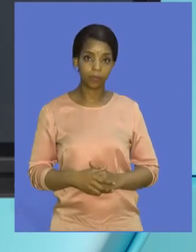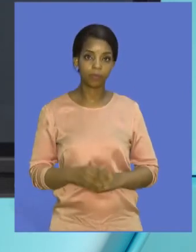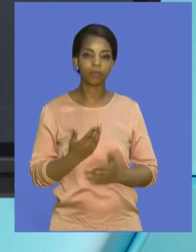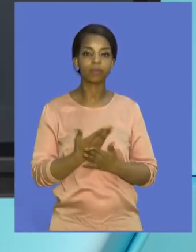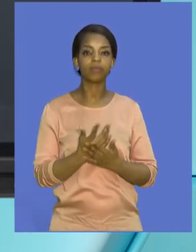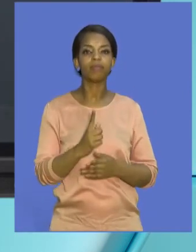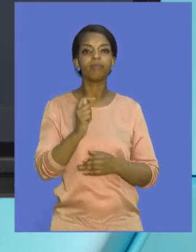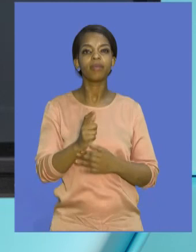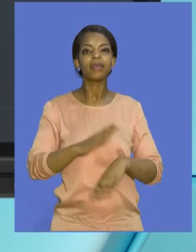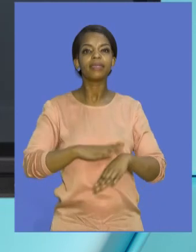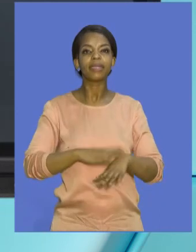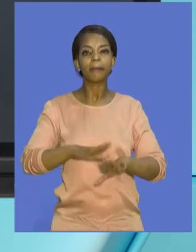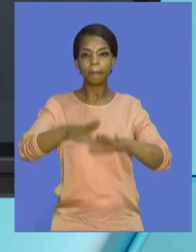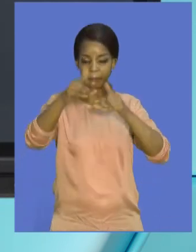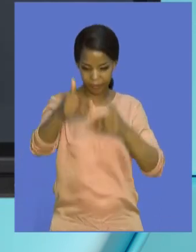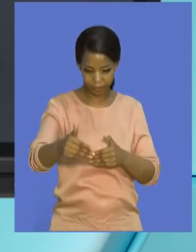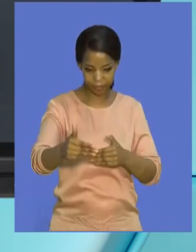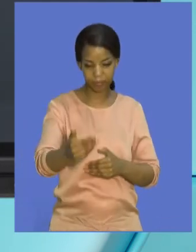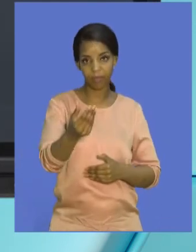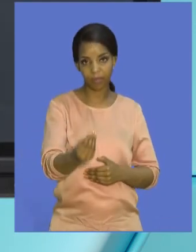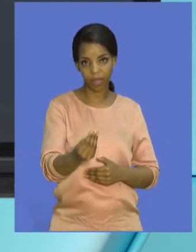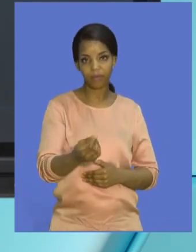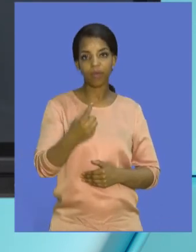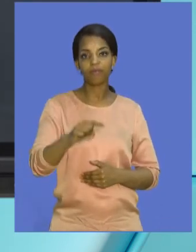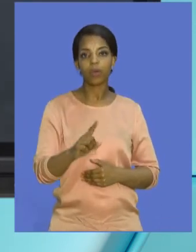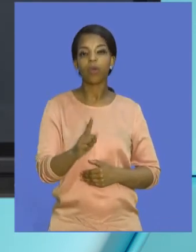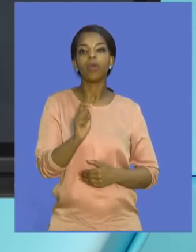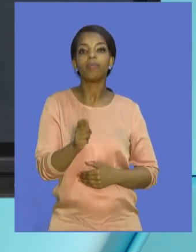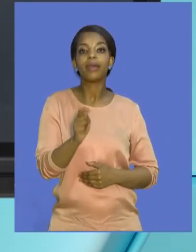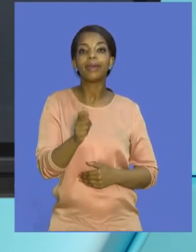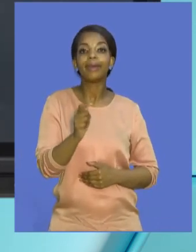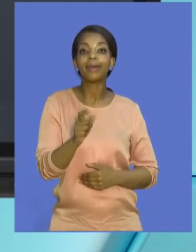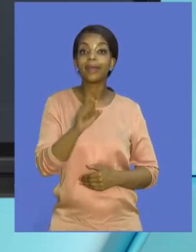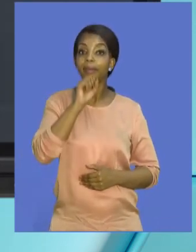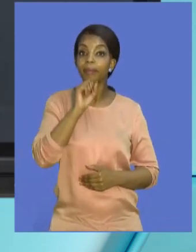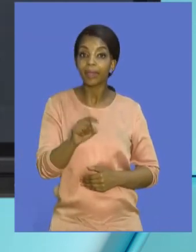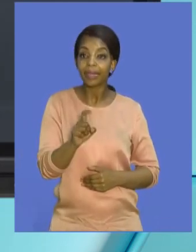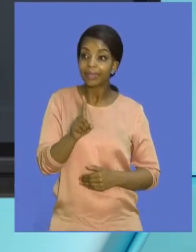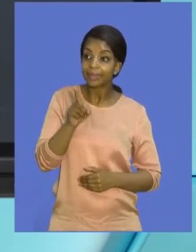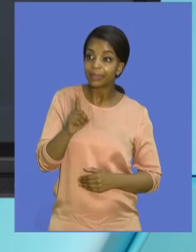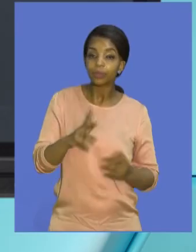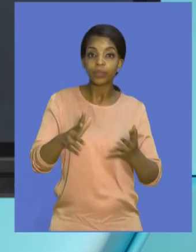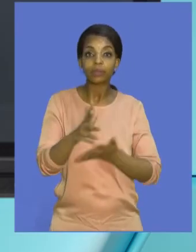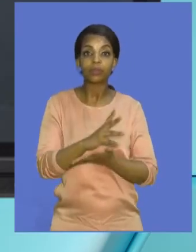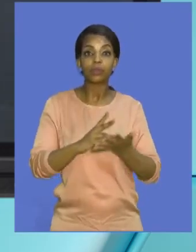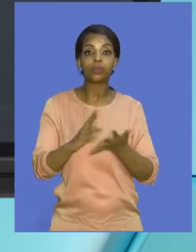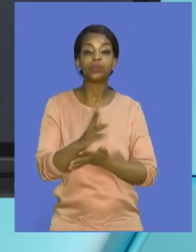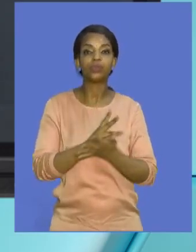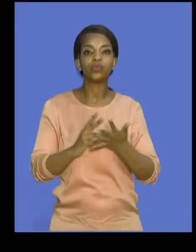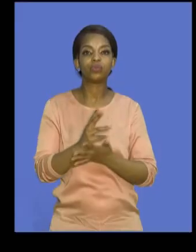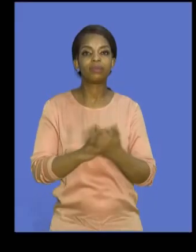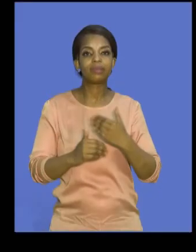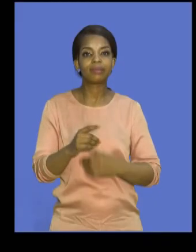certain duration of time or period of time. And that's what we will then be talking about in terms of growth and all of